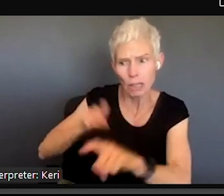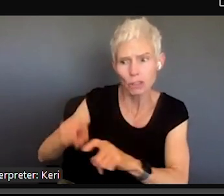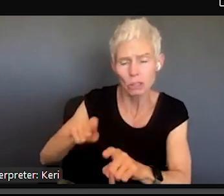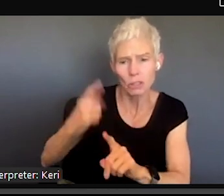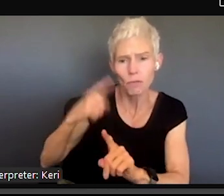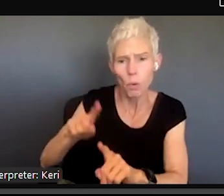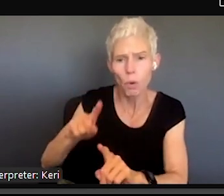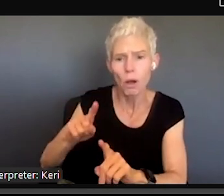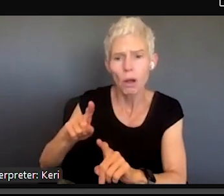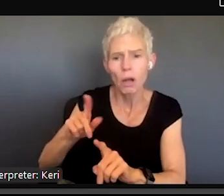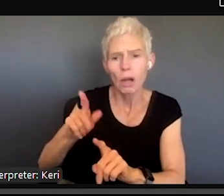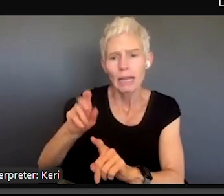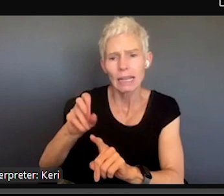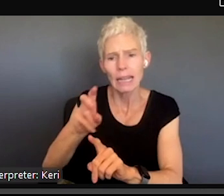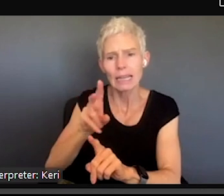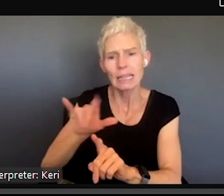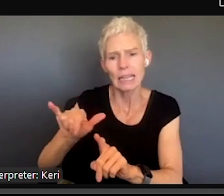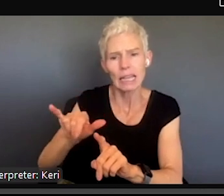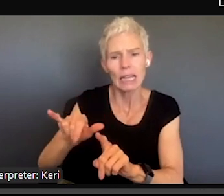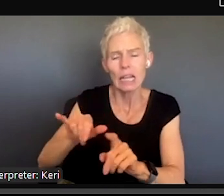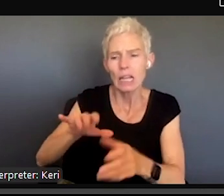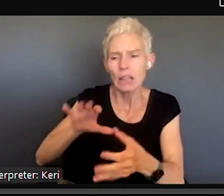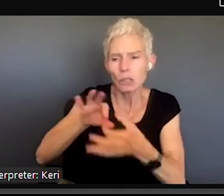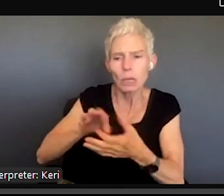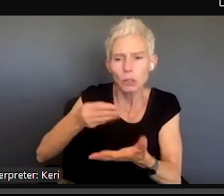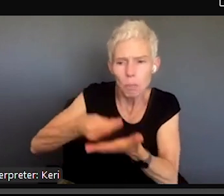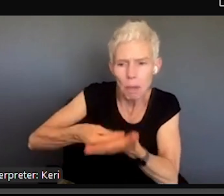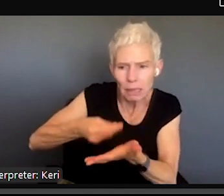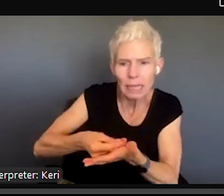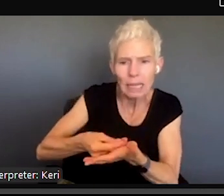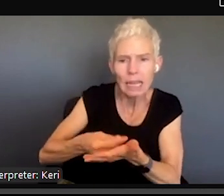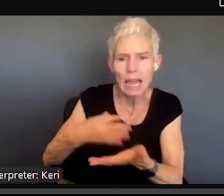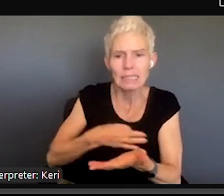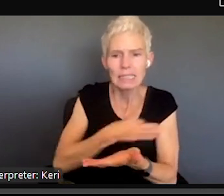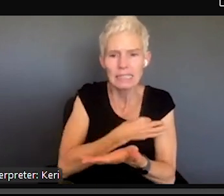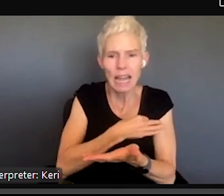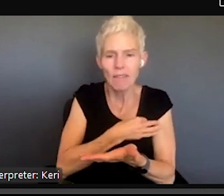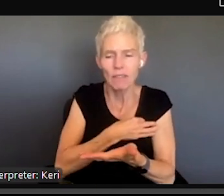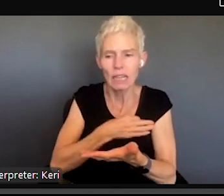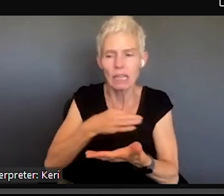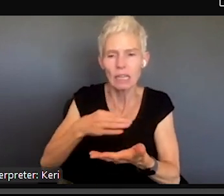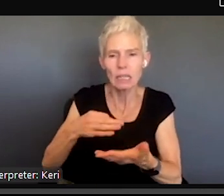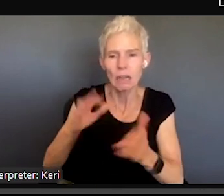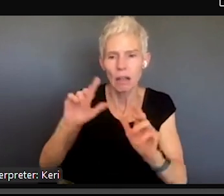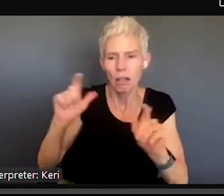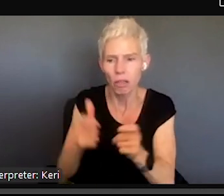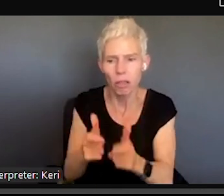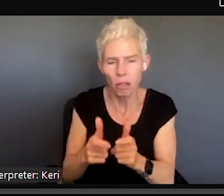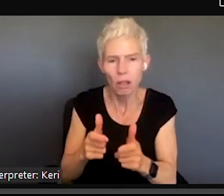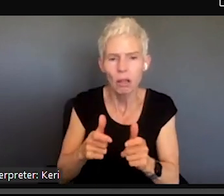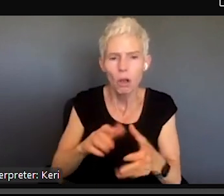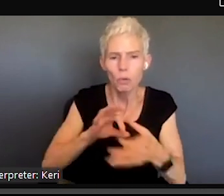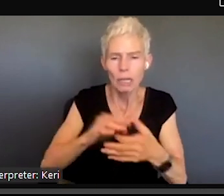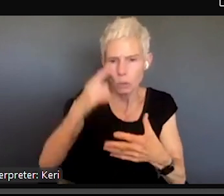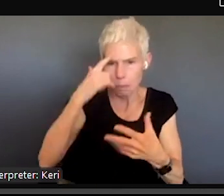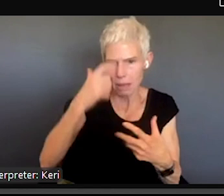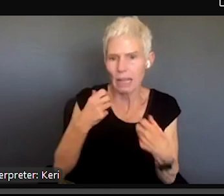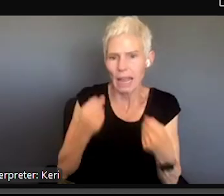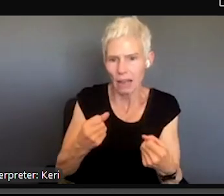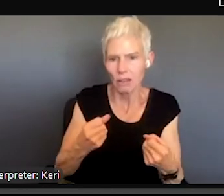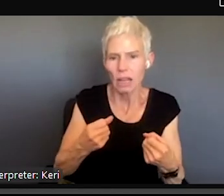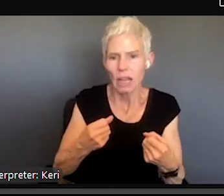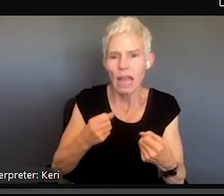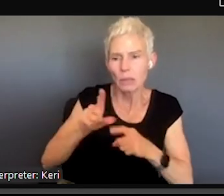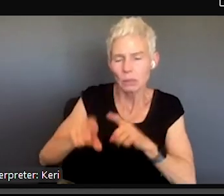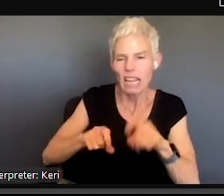on funding and staffing issues around mental health, substance use, and SAMHSA that were asked during the course